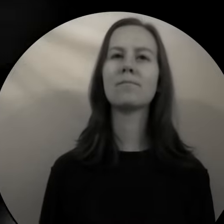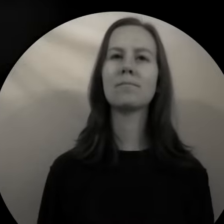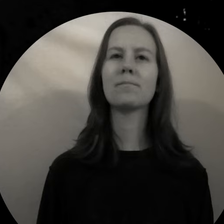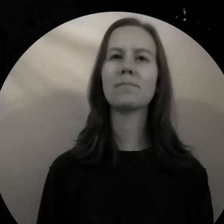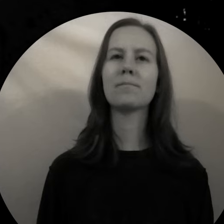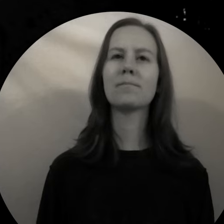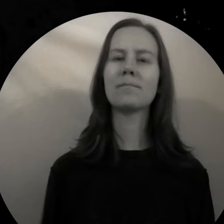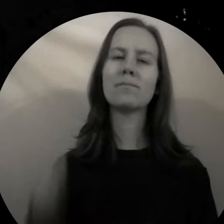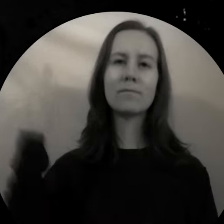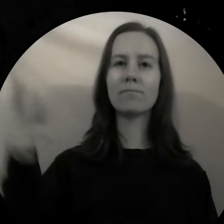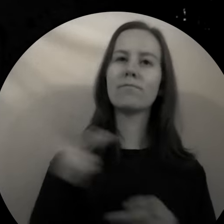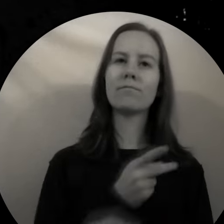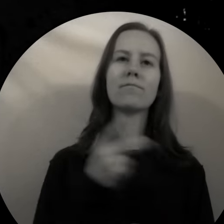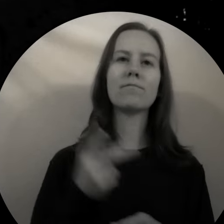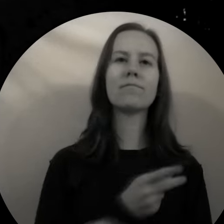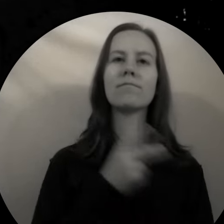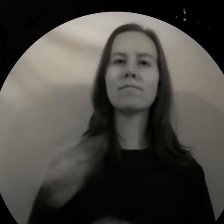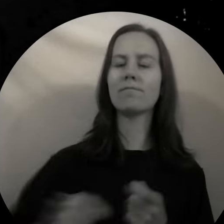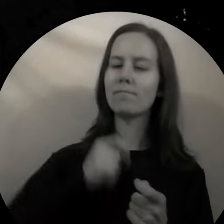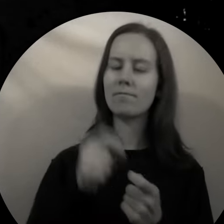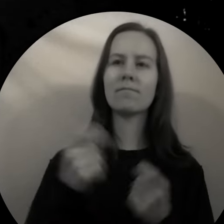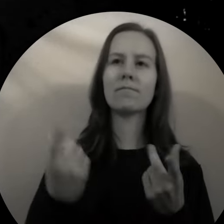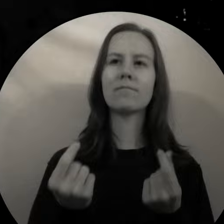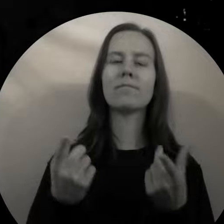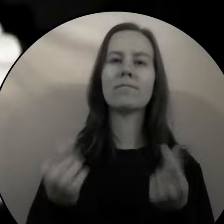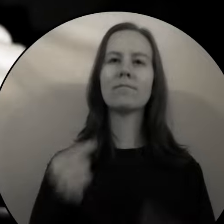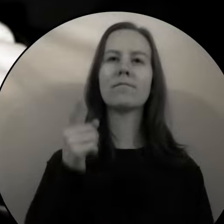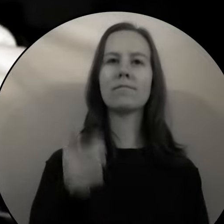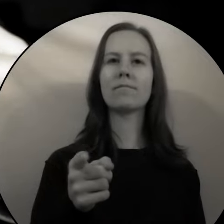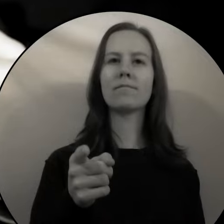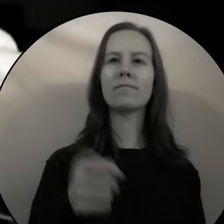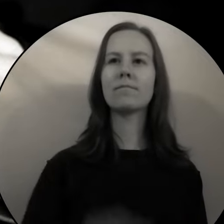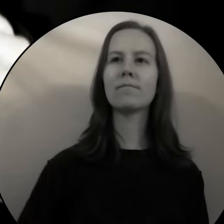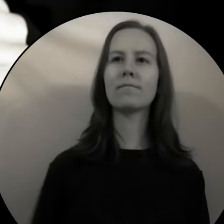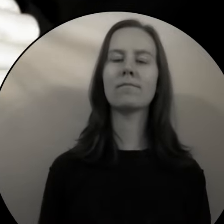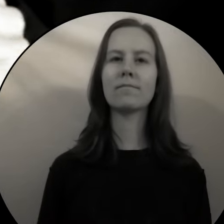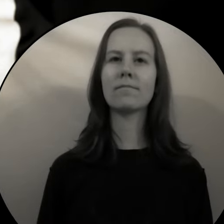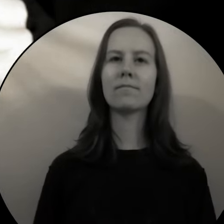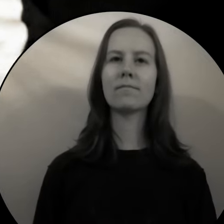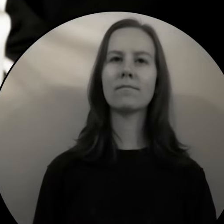to when they will figure out exactly what it is that you